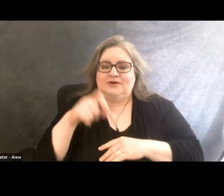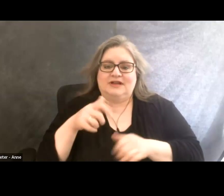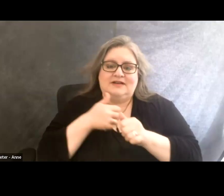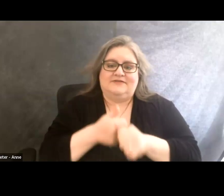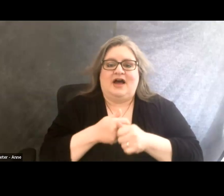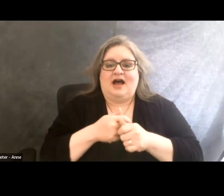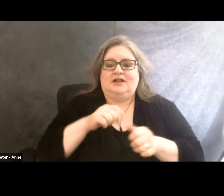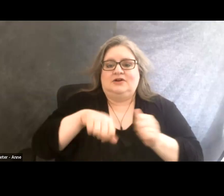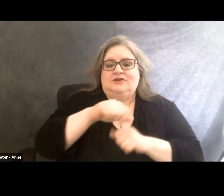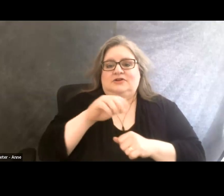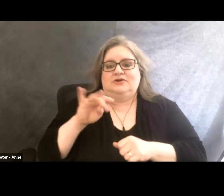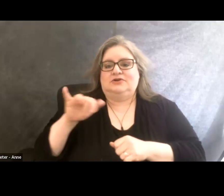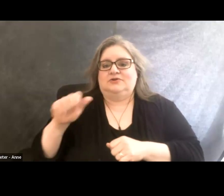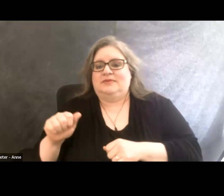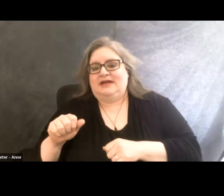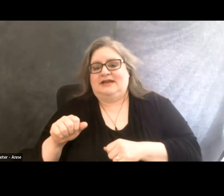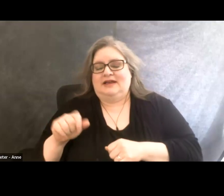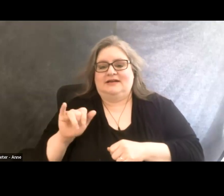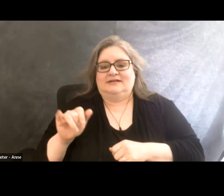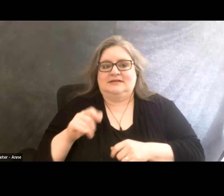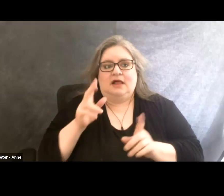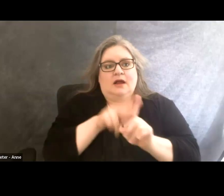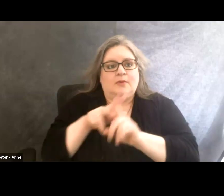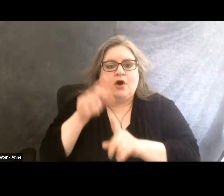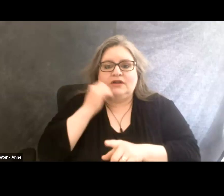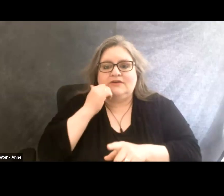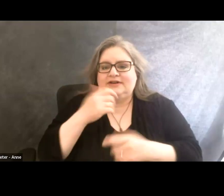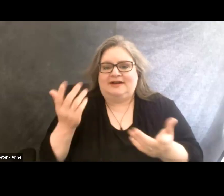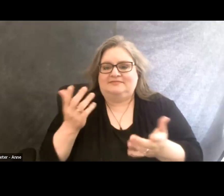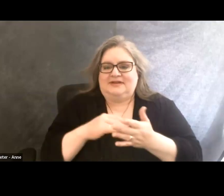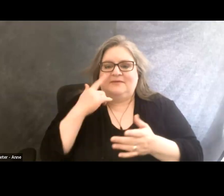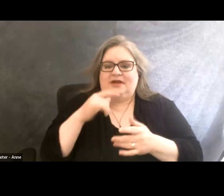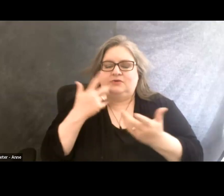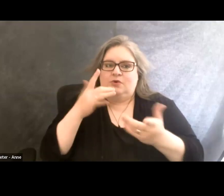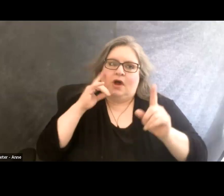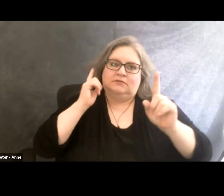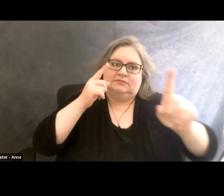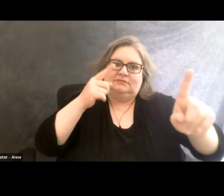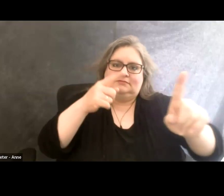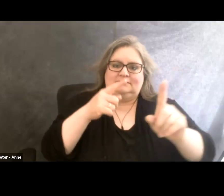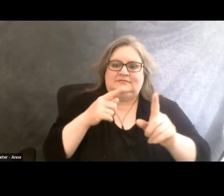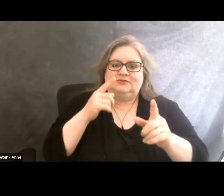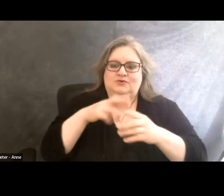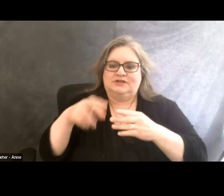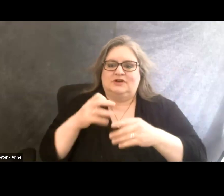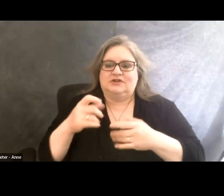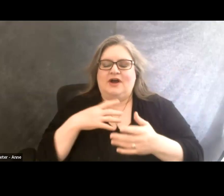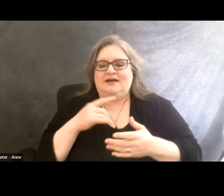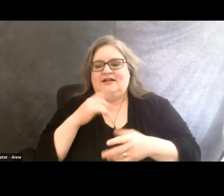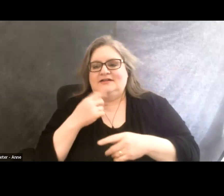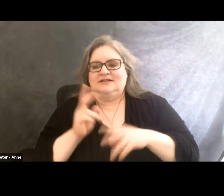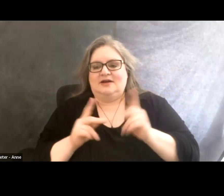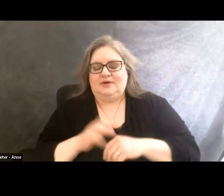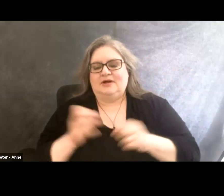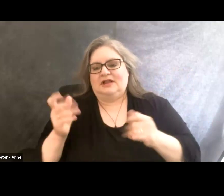kind of social media, truisms like post every day, again, because we're going for these long-term results. So what I like to tell people, a lot